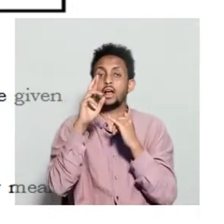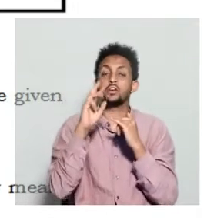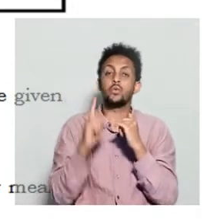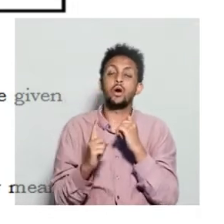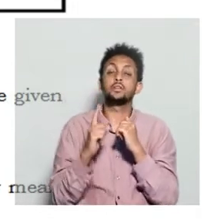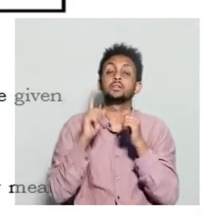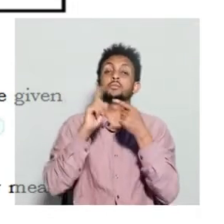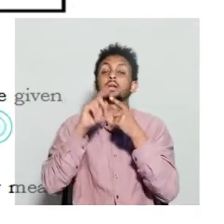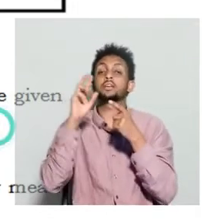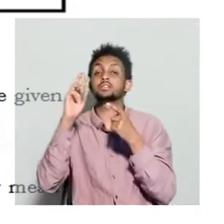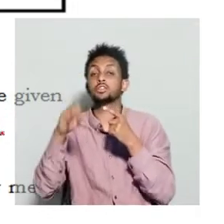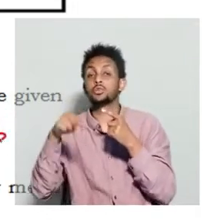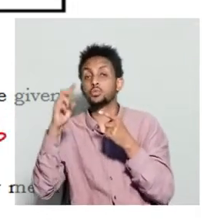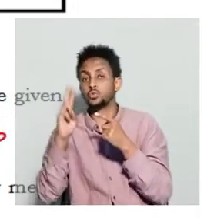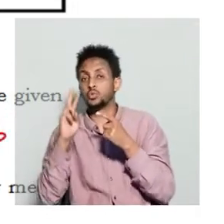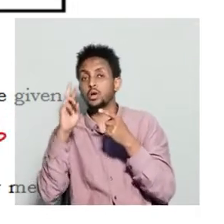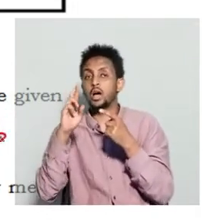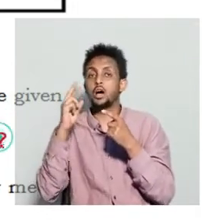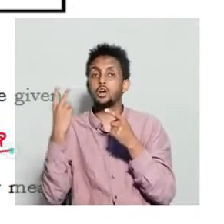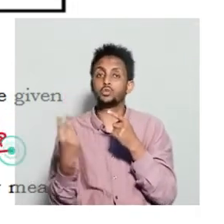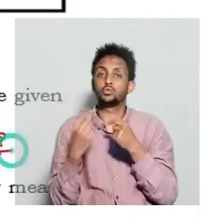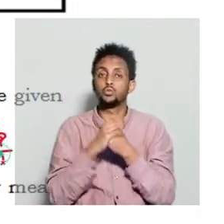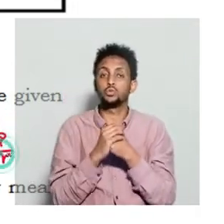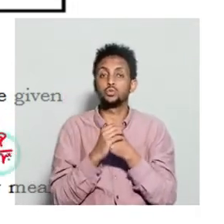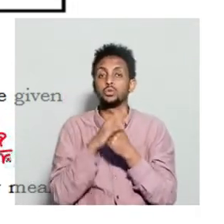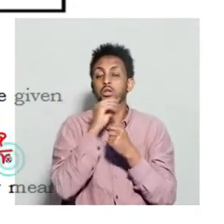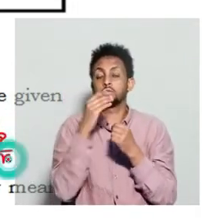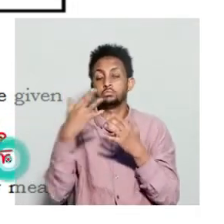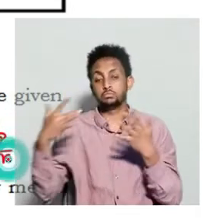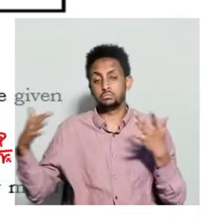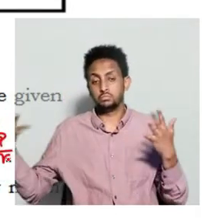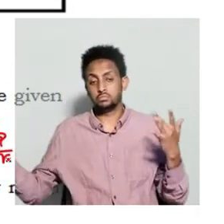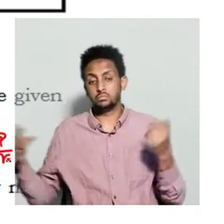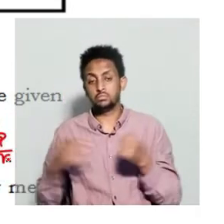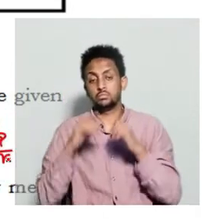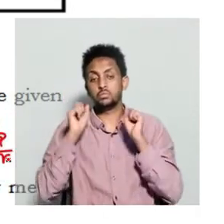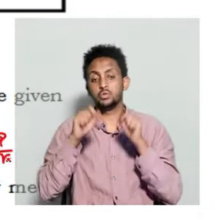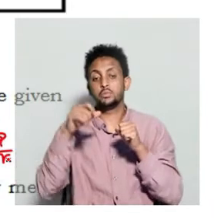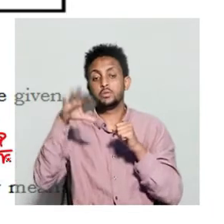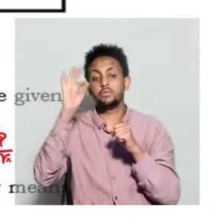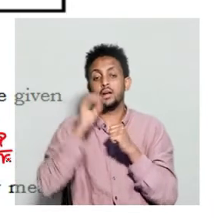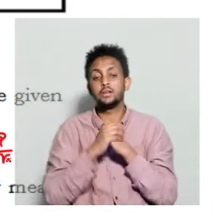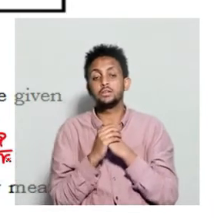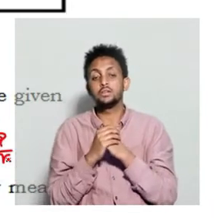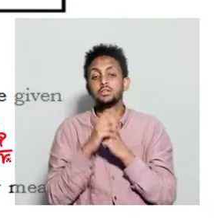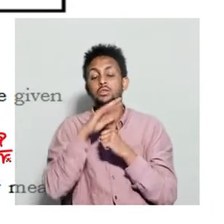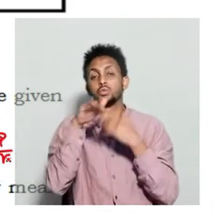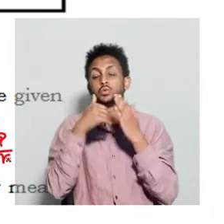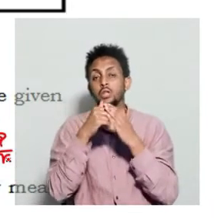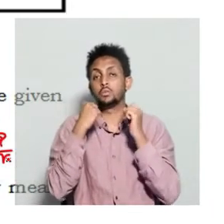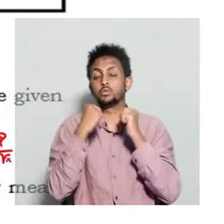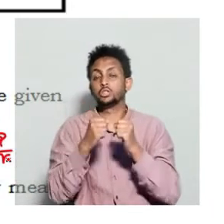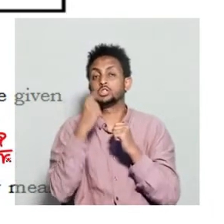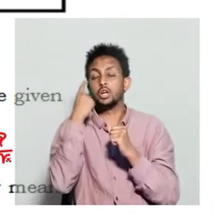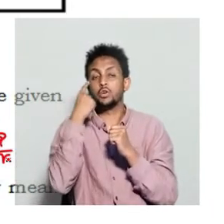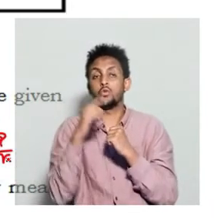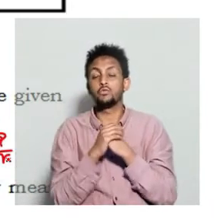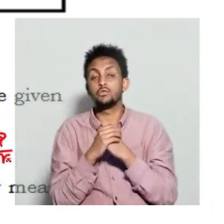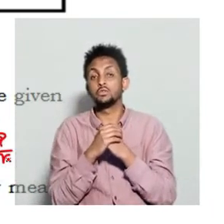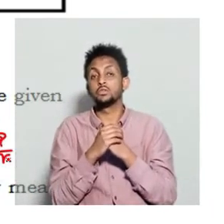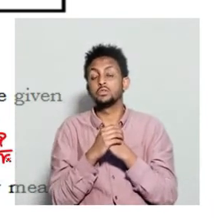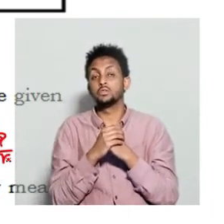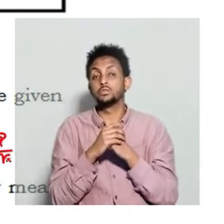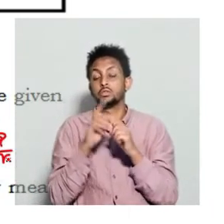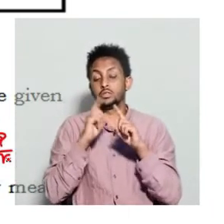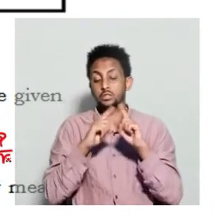R1 plus Q2 over R2 and so on. It's possible to find the total potential of due to